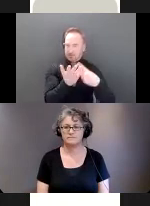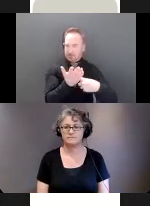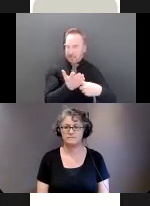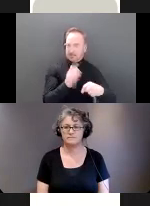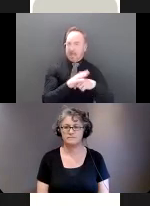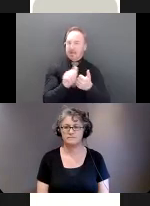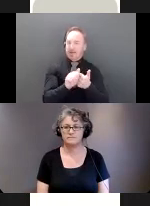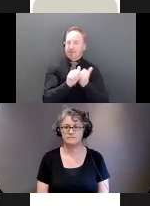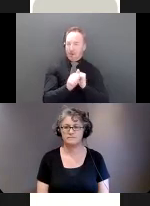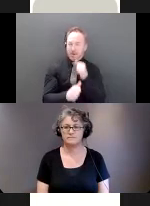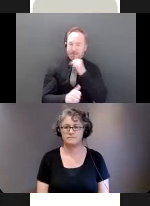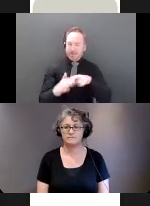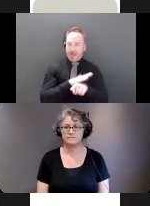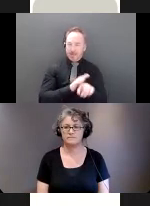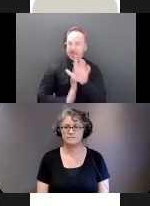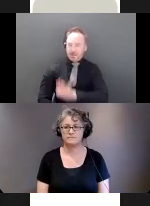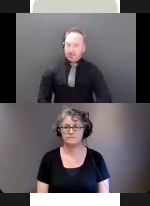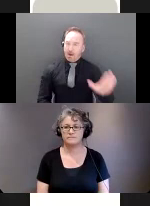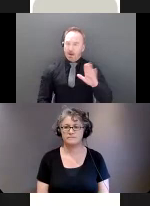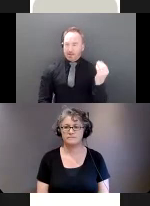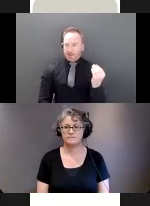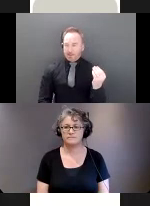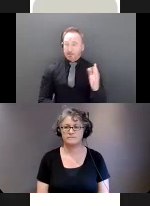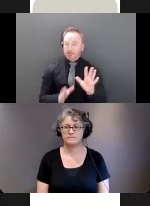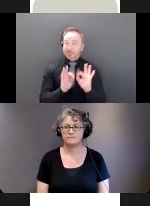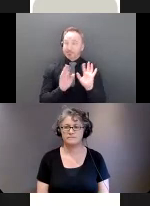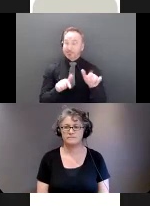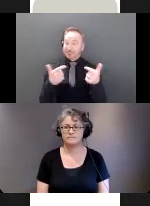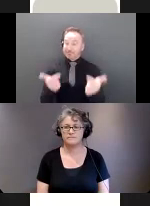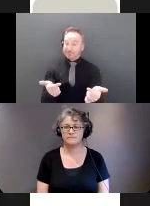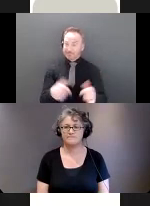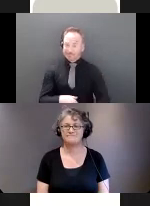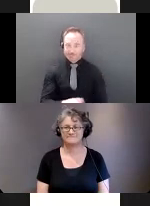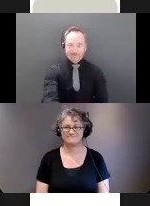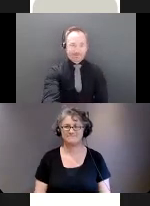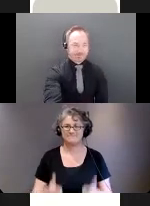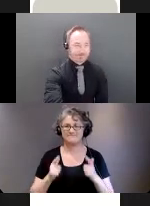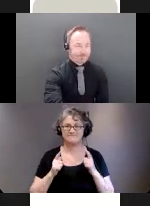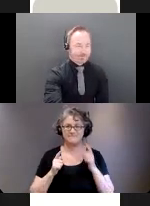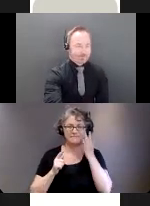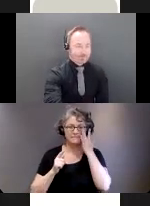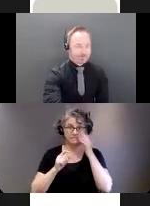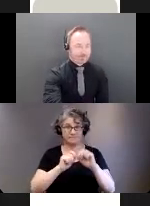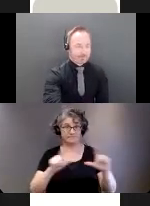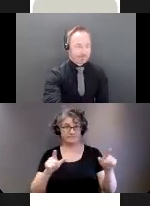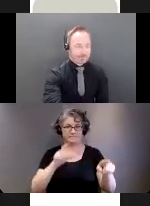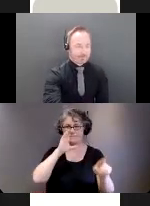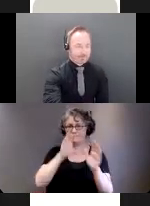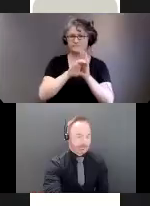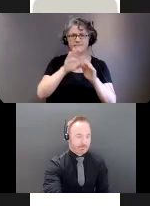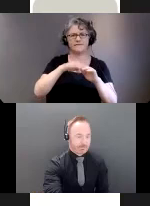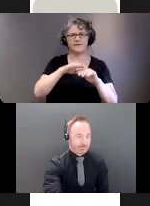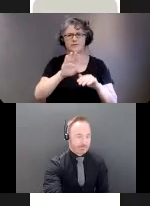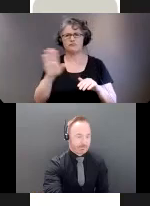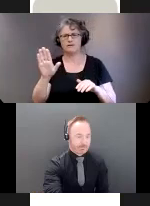femicide in Ontario. And you can see there a little image on, or that we showed an image there on the right of